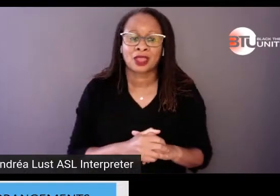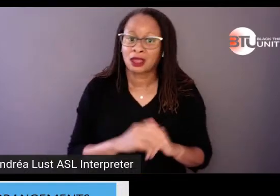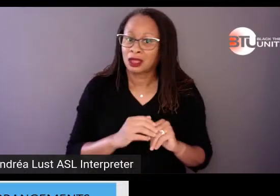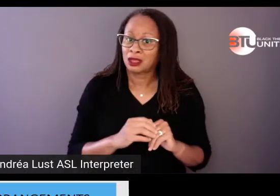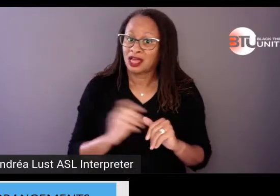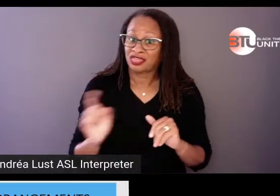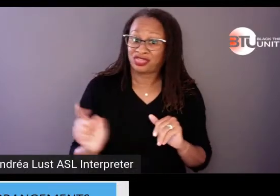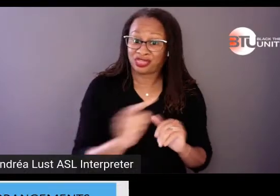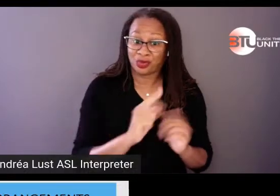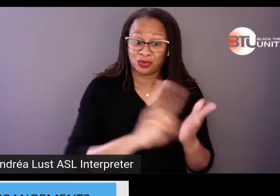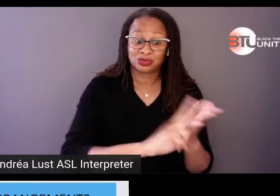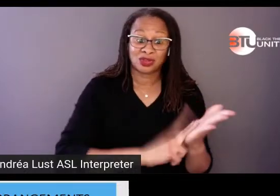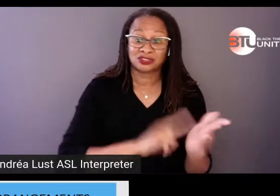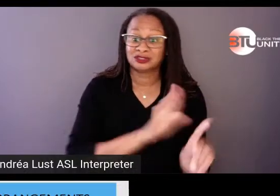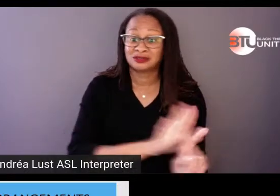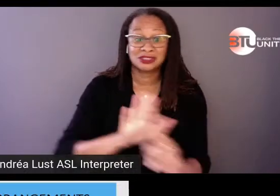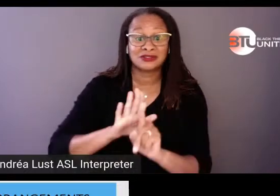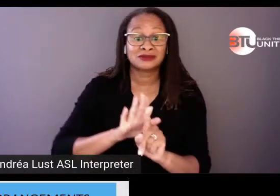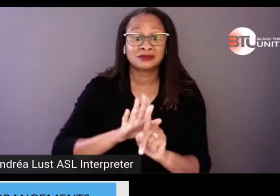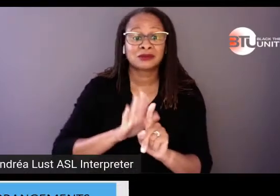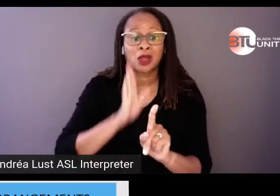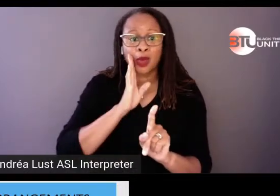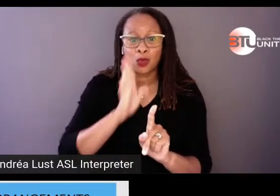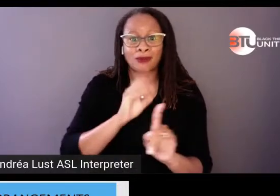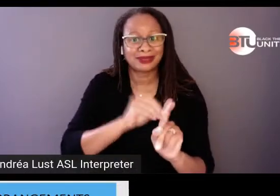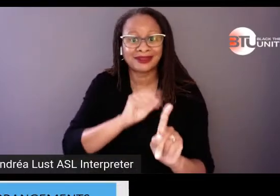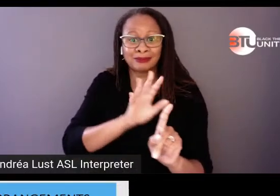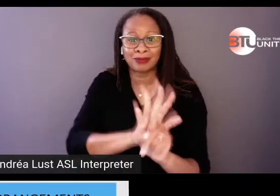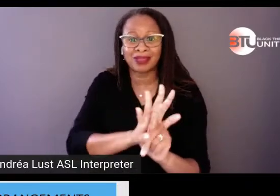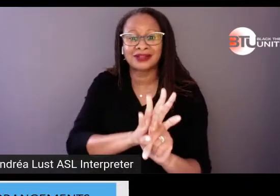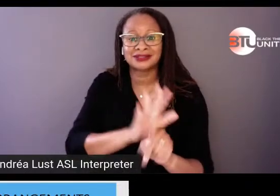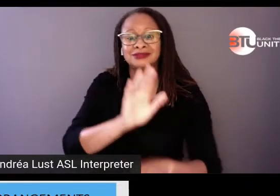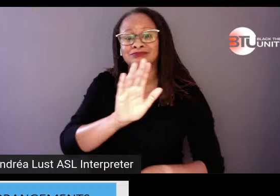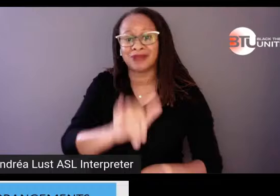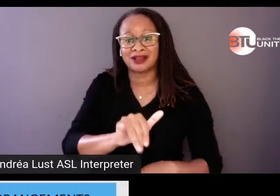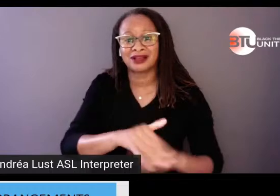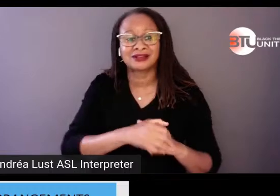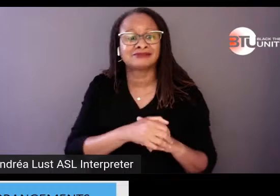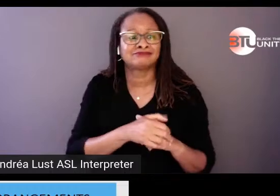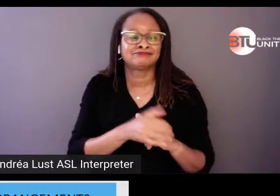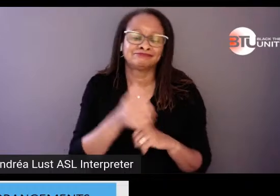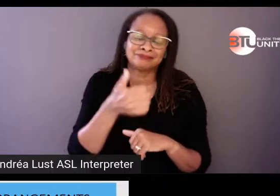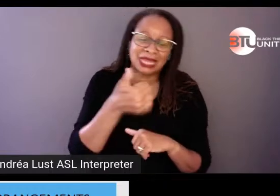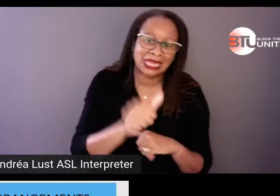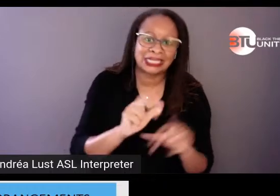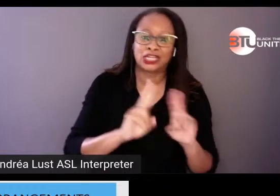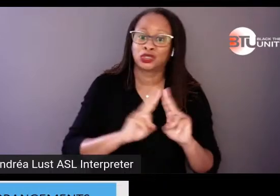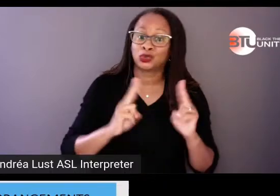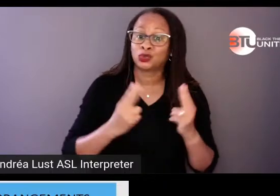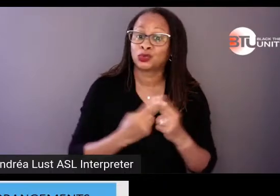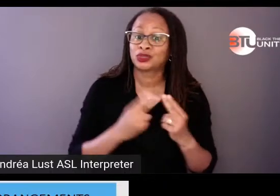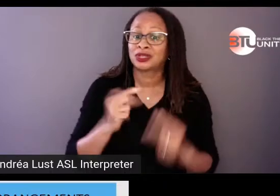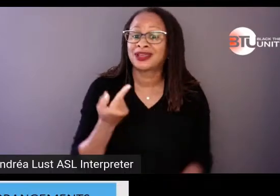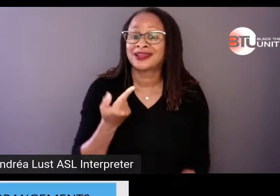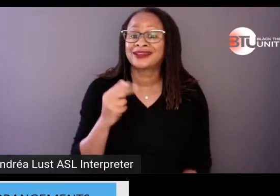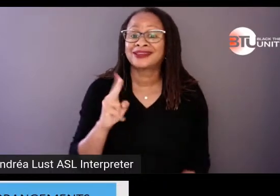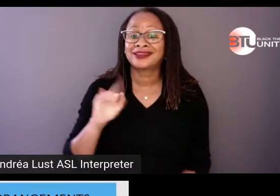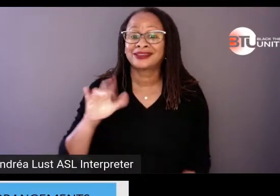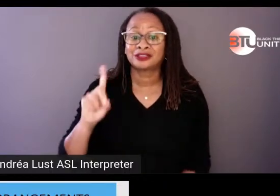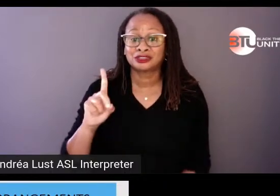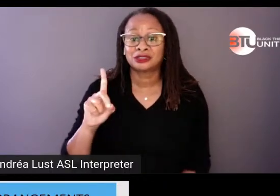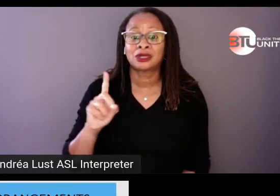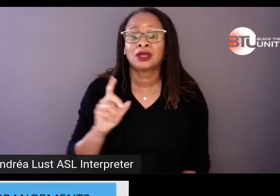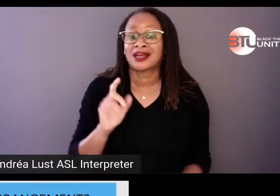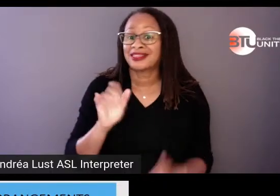Those contracts will be impacted by any union or guild that you belong to or